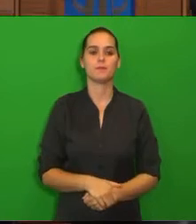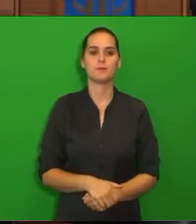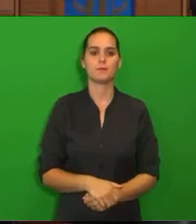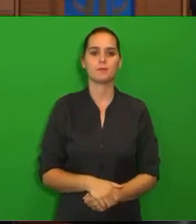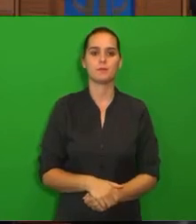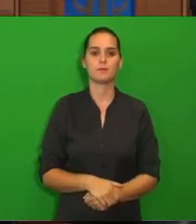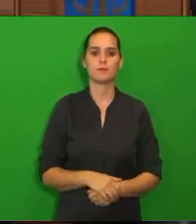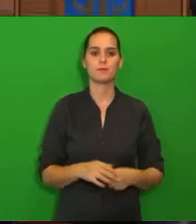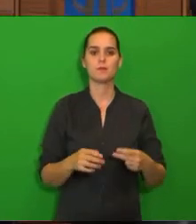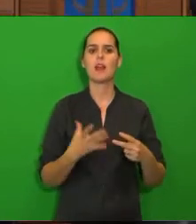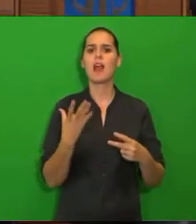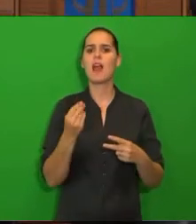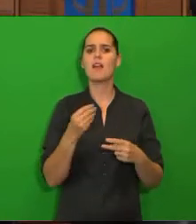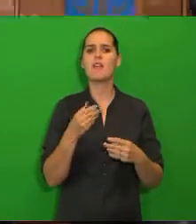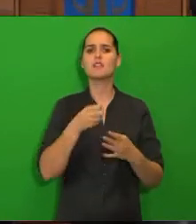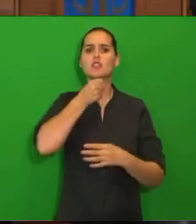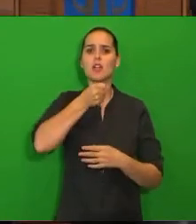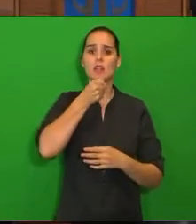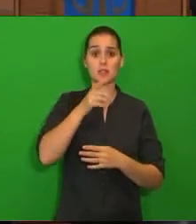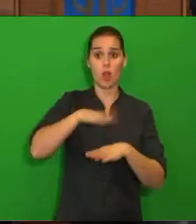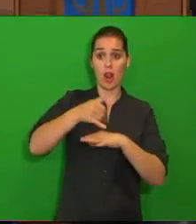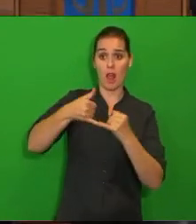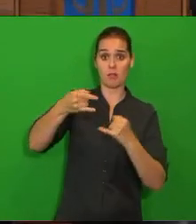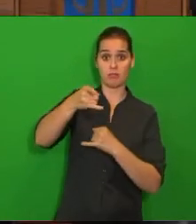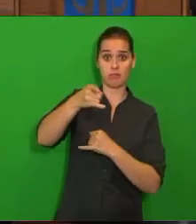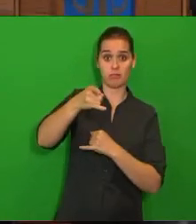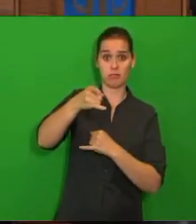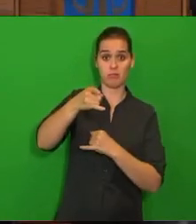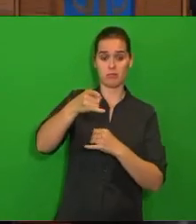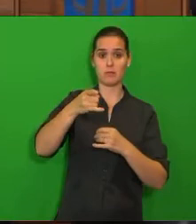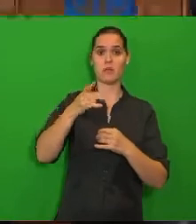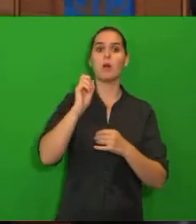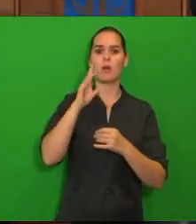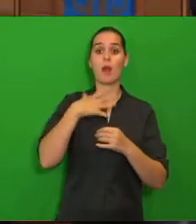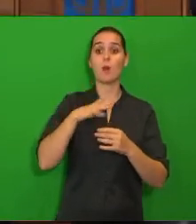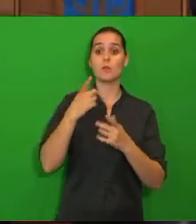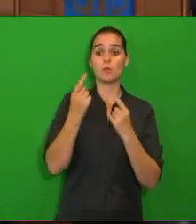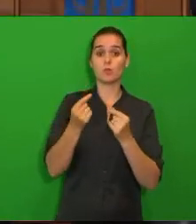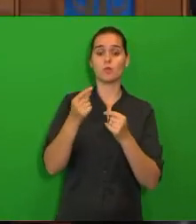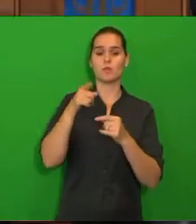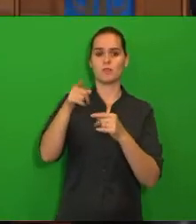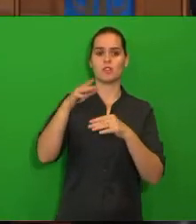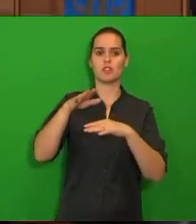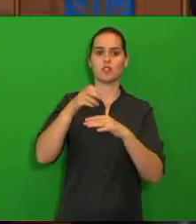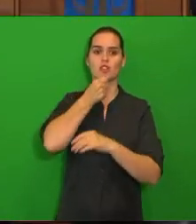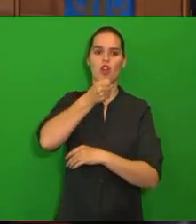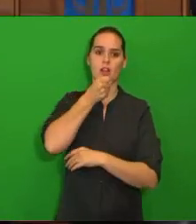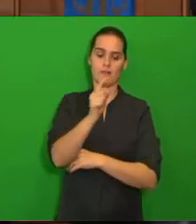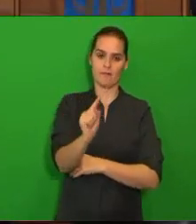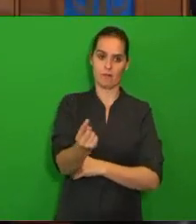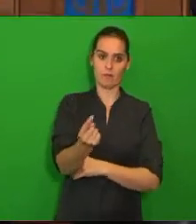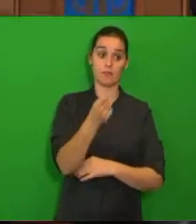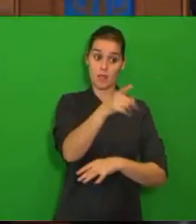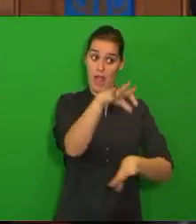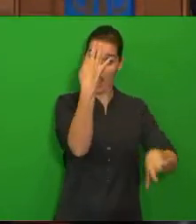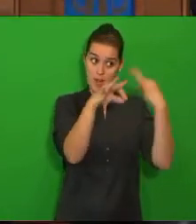Are there journalists on the line there? Okay. Can I deal with the journalists? The analysts, we